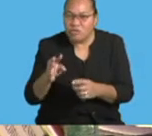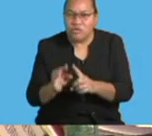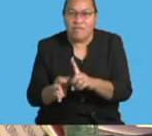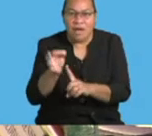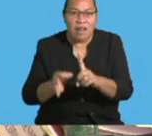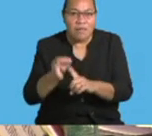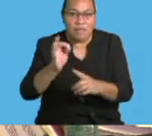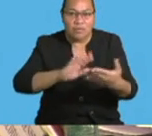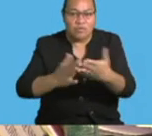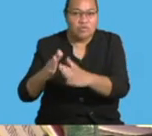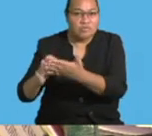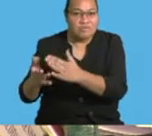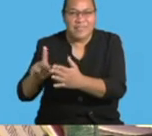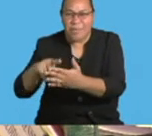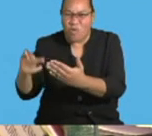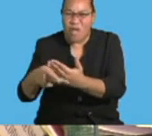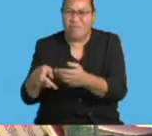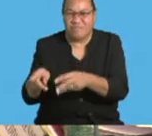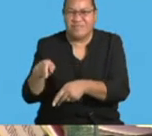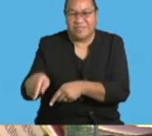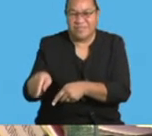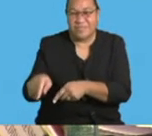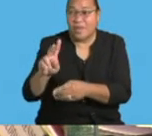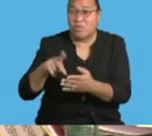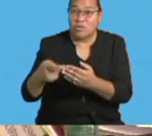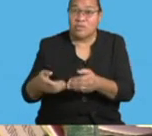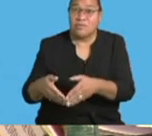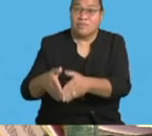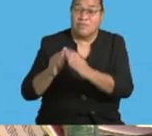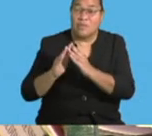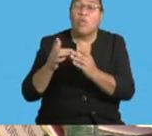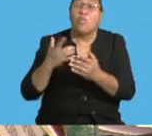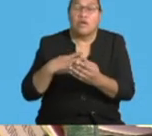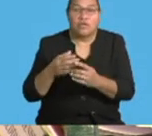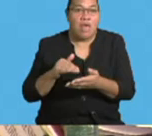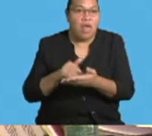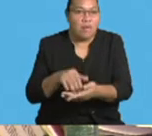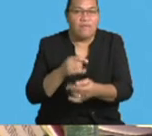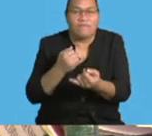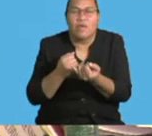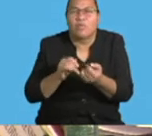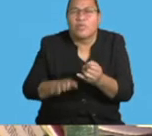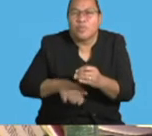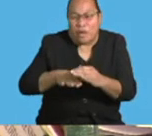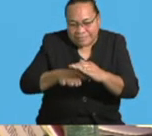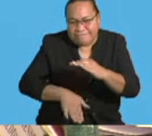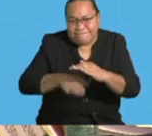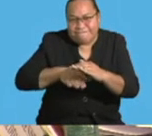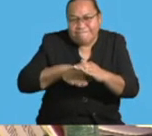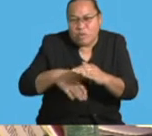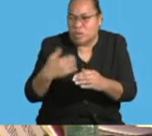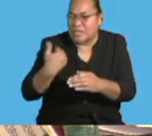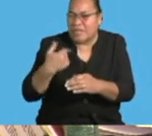development program. The project was initiated to tackle the growing number of very poor families living in informal